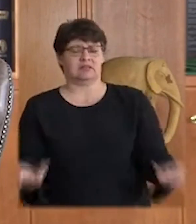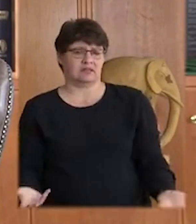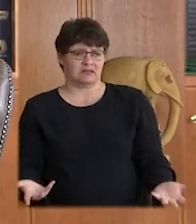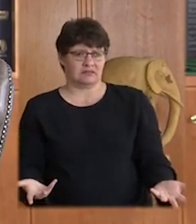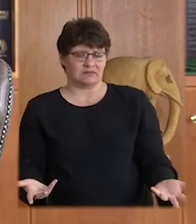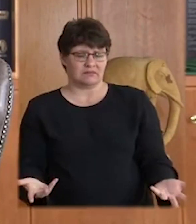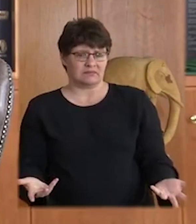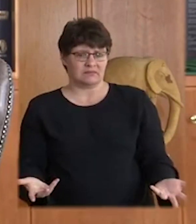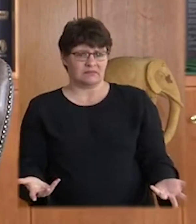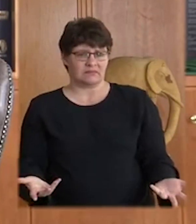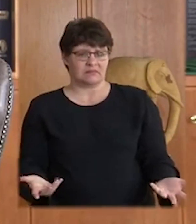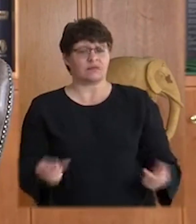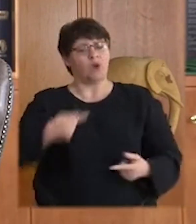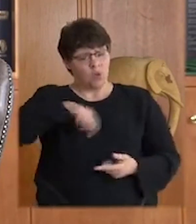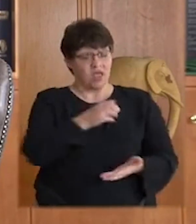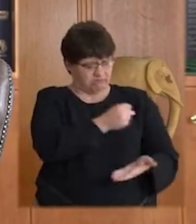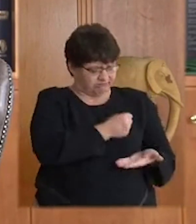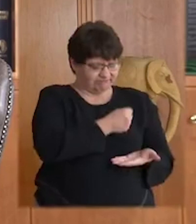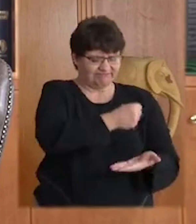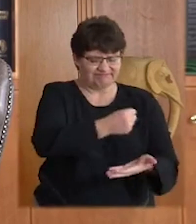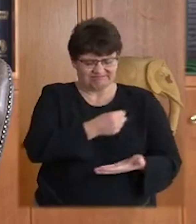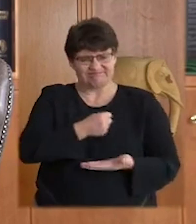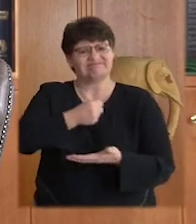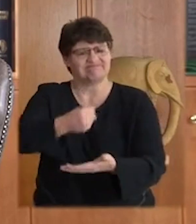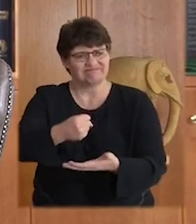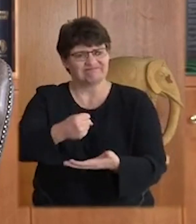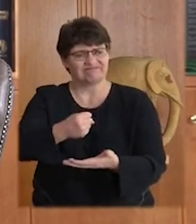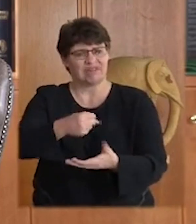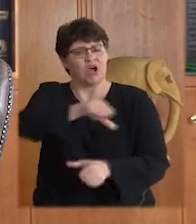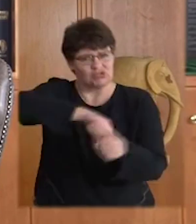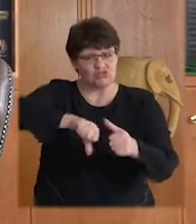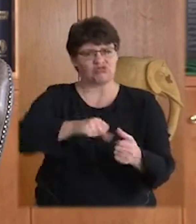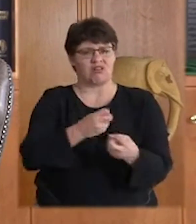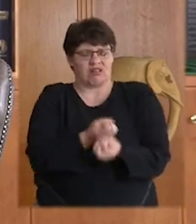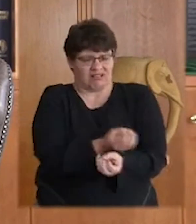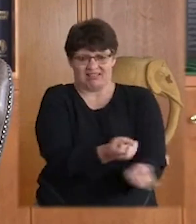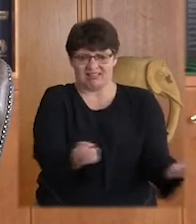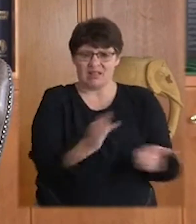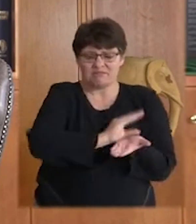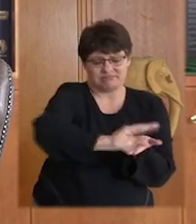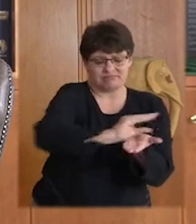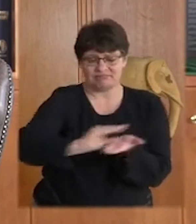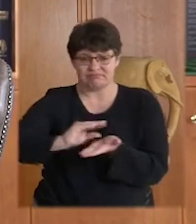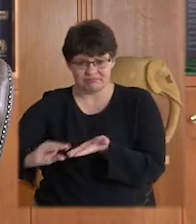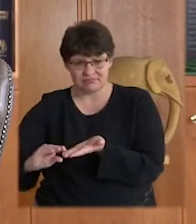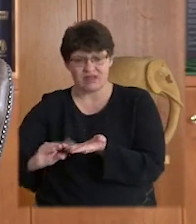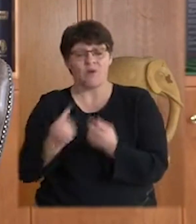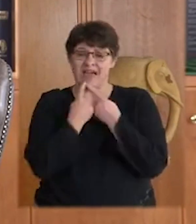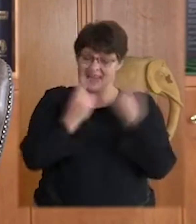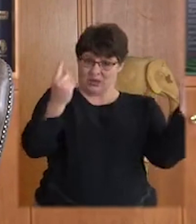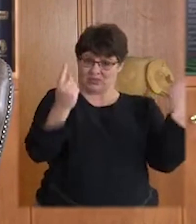The social relief measures announced last week that are now being implemented are therefore as much